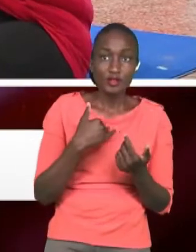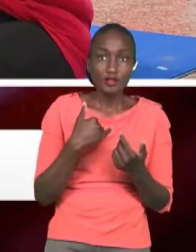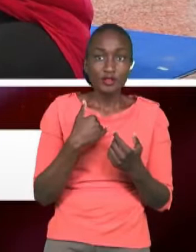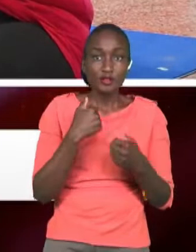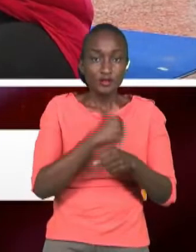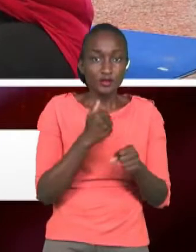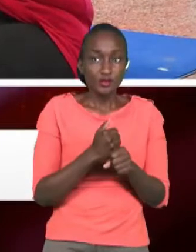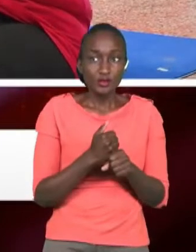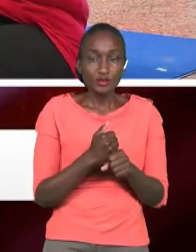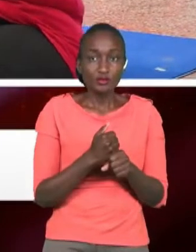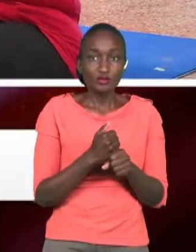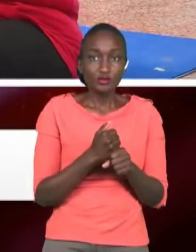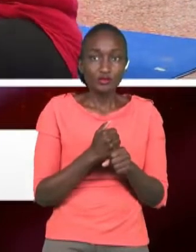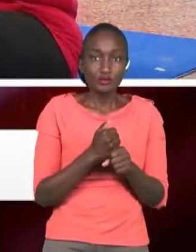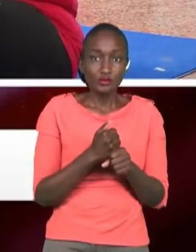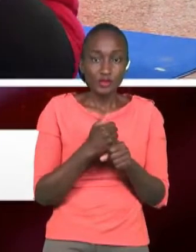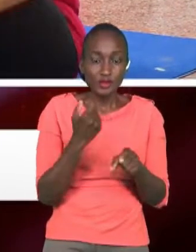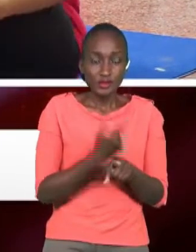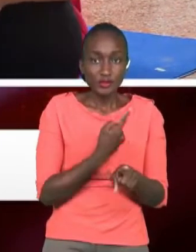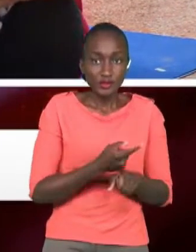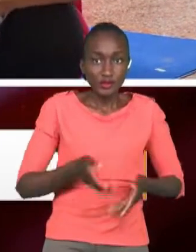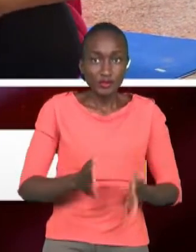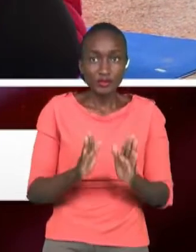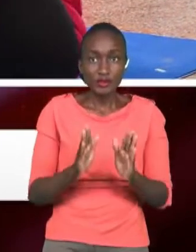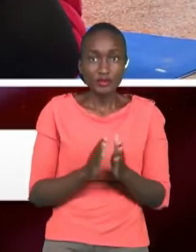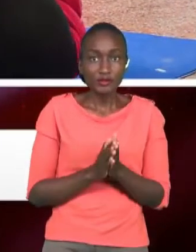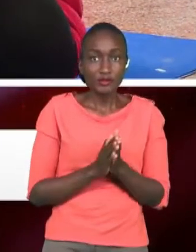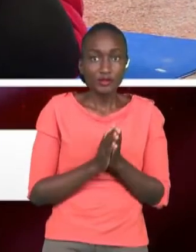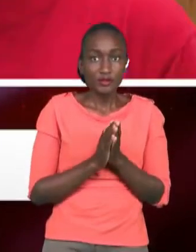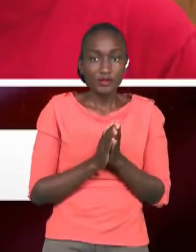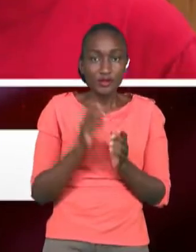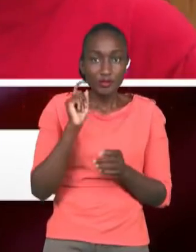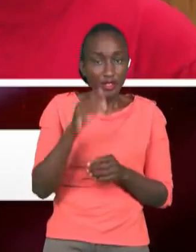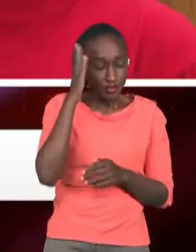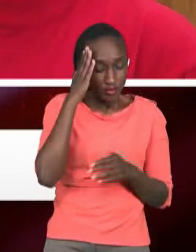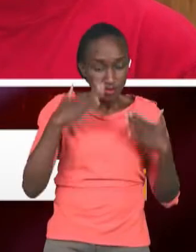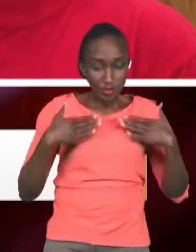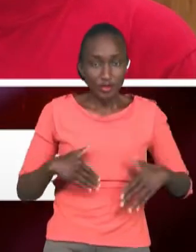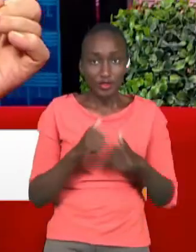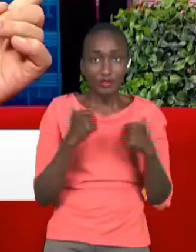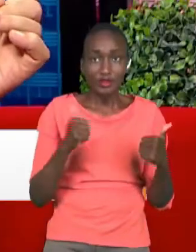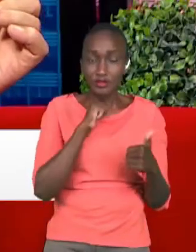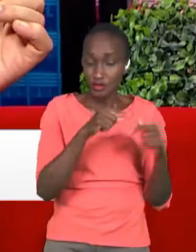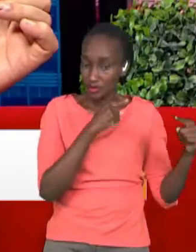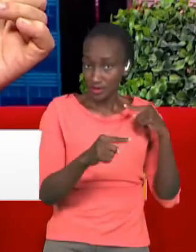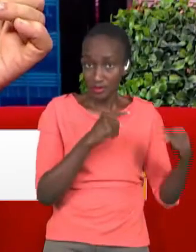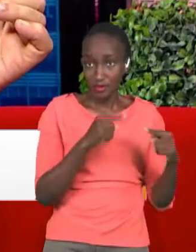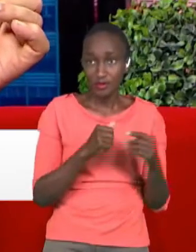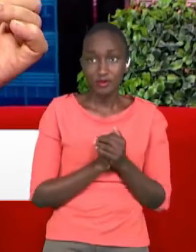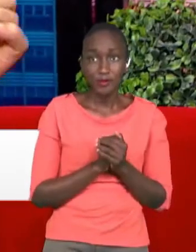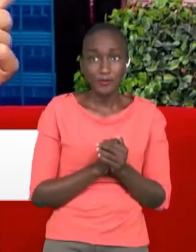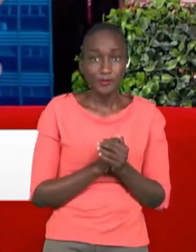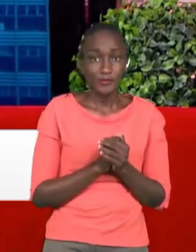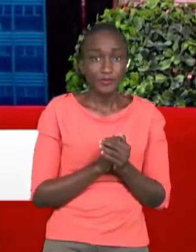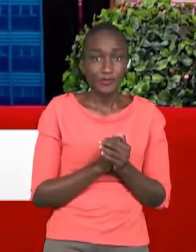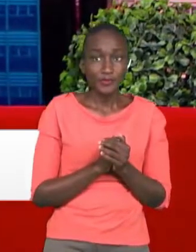posture as well as your body allows. First of all, you have to listen to your body. It's not a competition. Rightly,